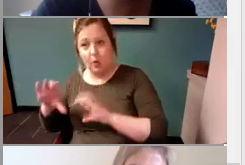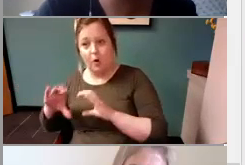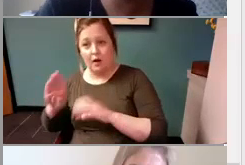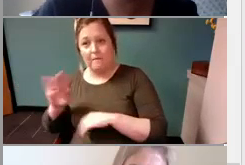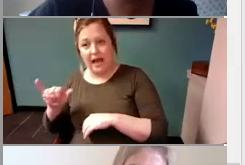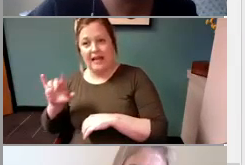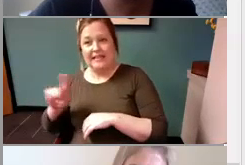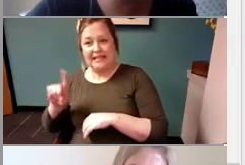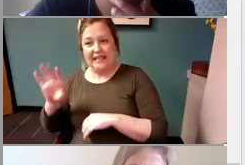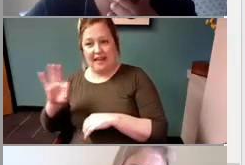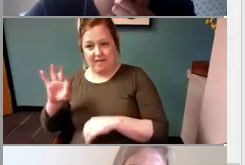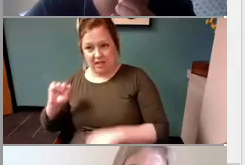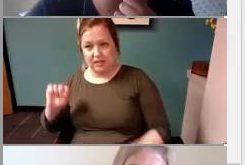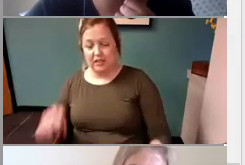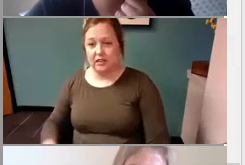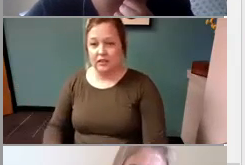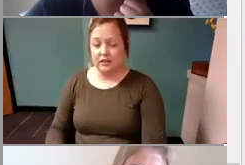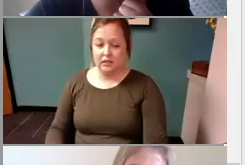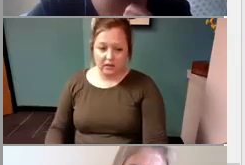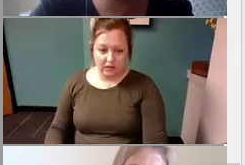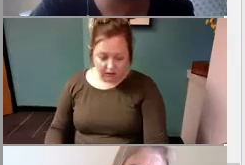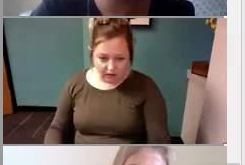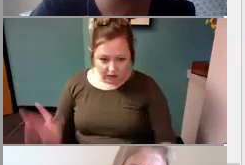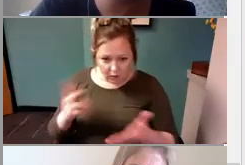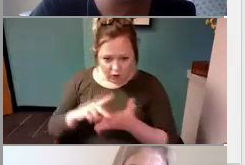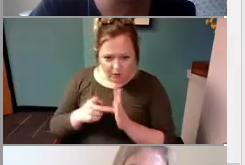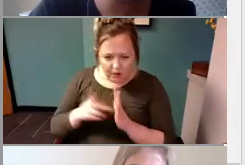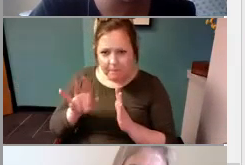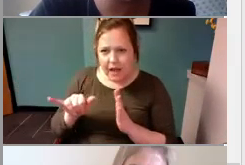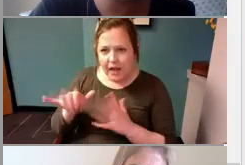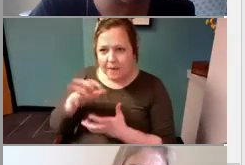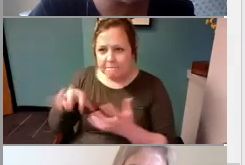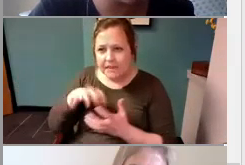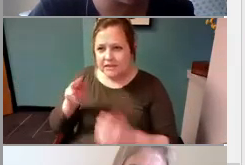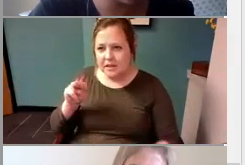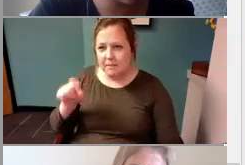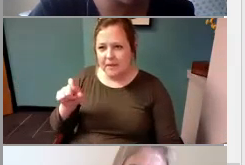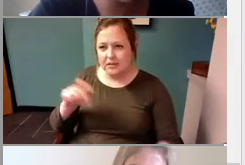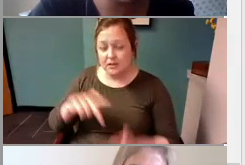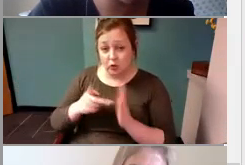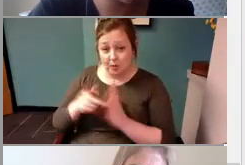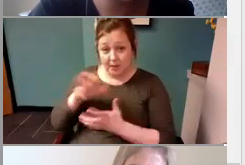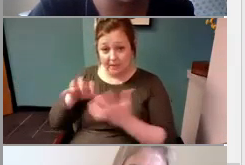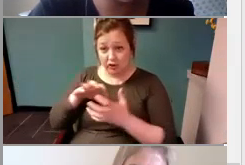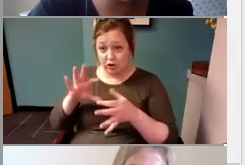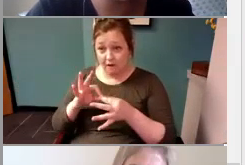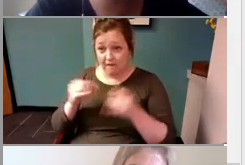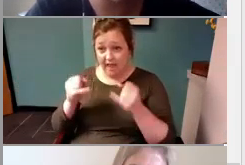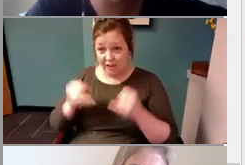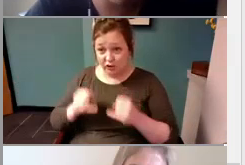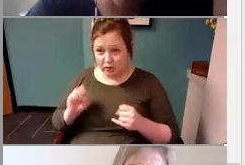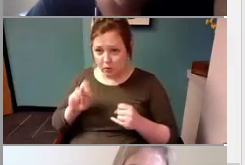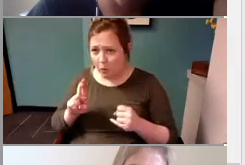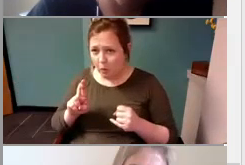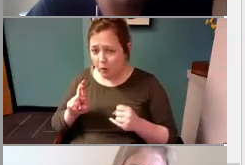Pervez, could you explain what you mean by a mix? Are you talking about mixture of edges, or mixture of, are you talking